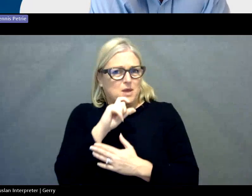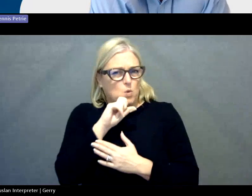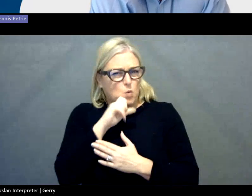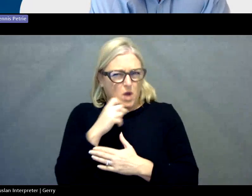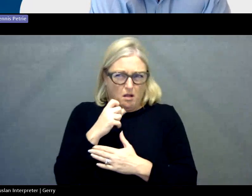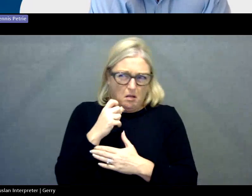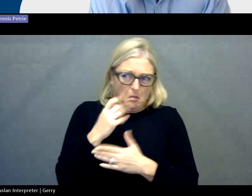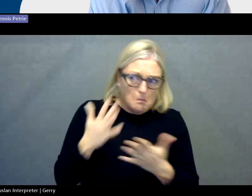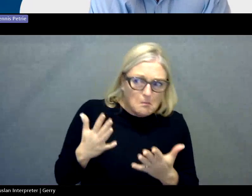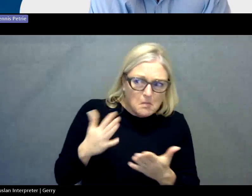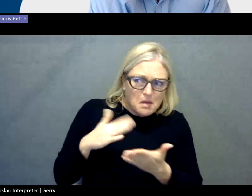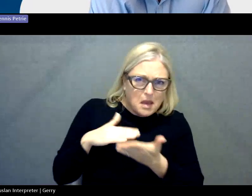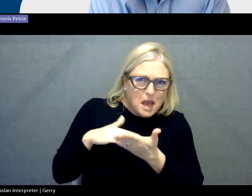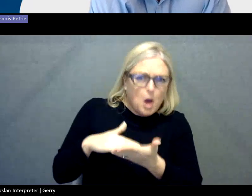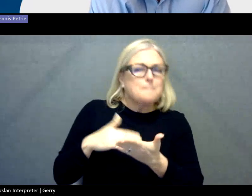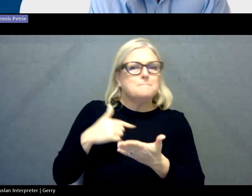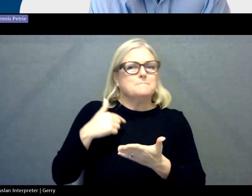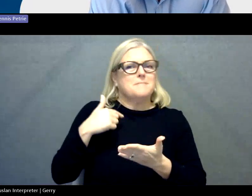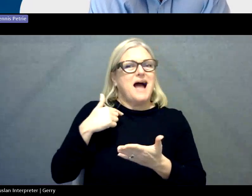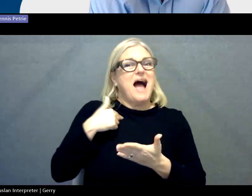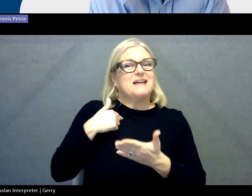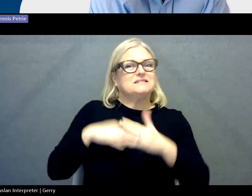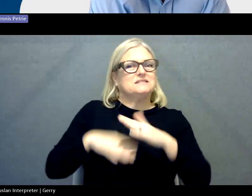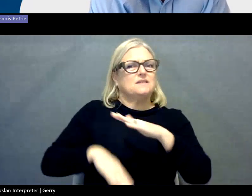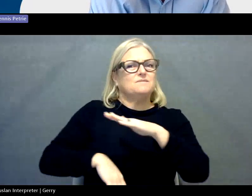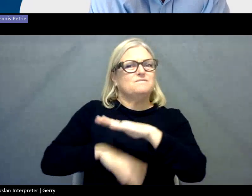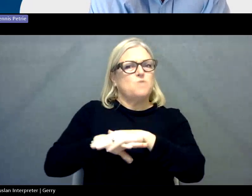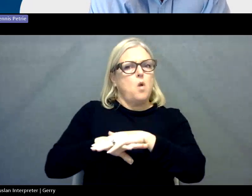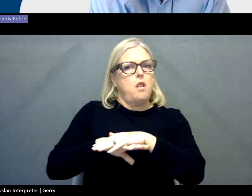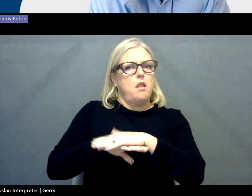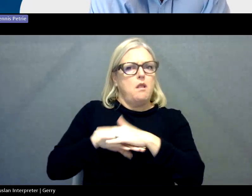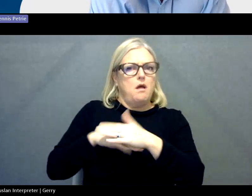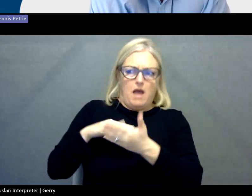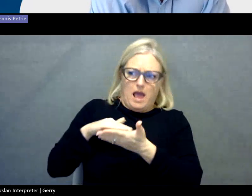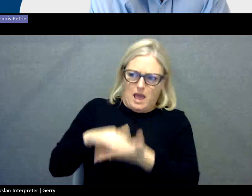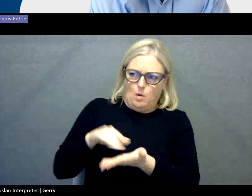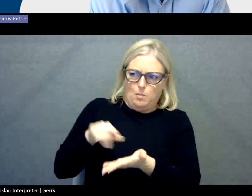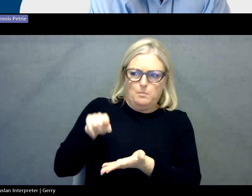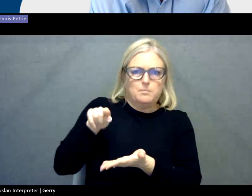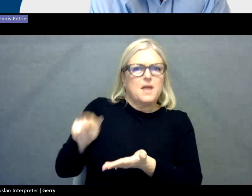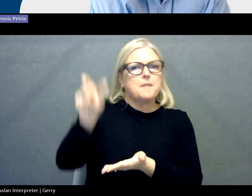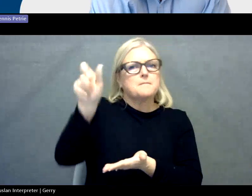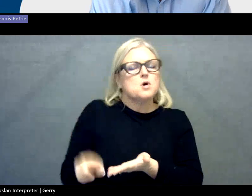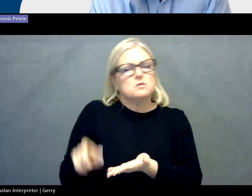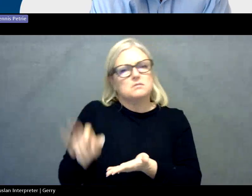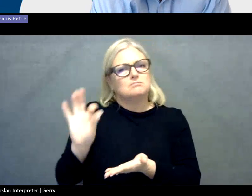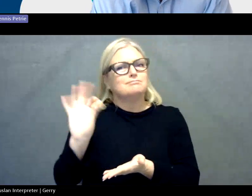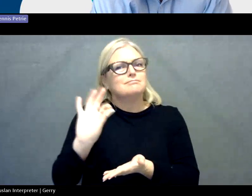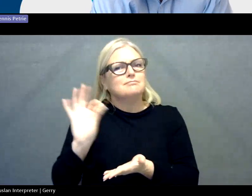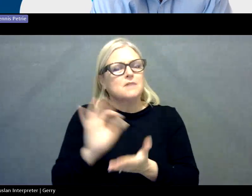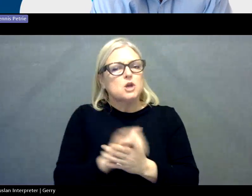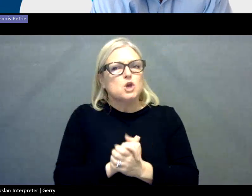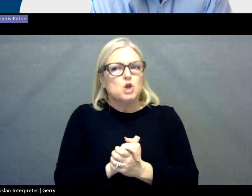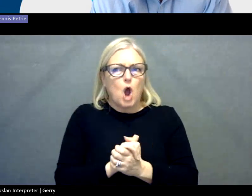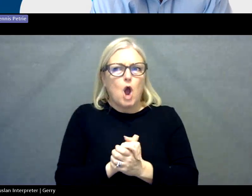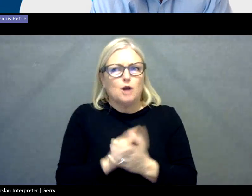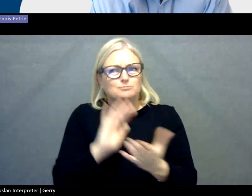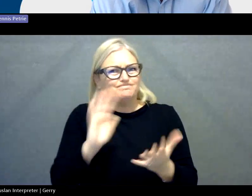to fully illustrate all those things. I suppose, this is the kind of trade-off between trying to be concise and have something